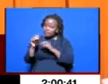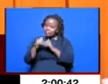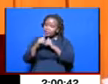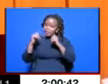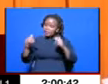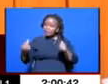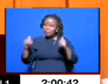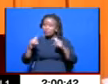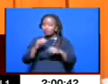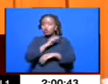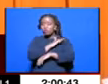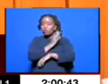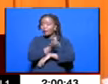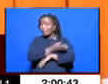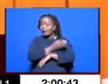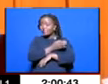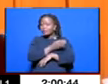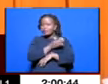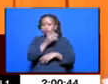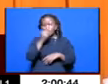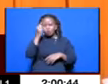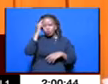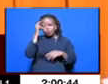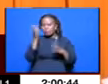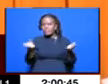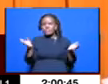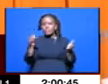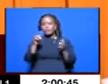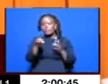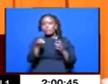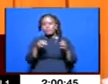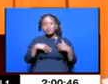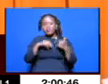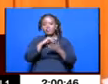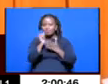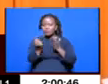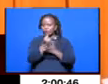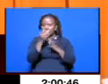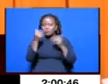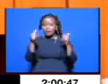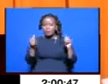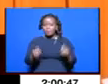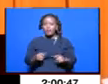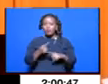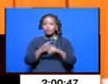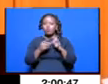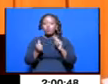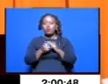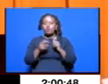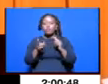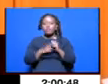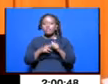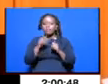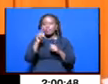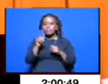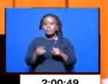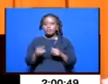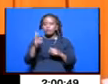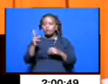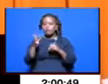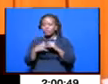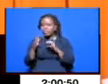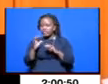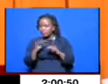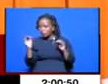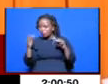it is not to say that the doctrine has not evolved since 1748, or that it is only Montesquieu who discussed